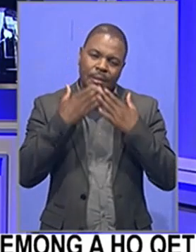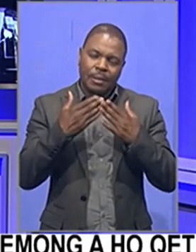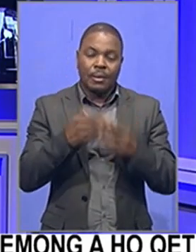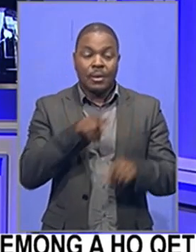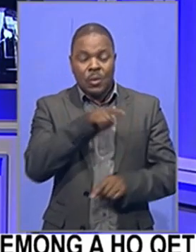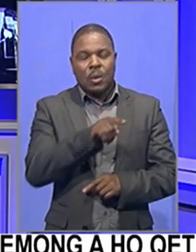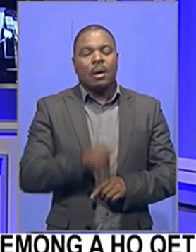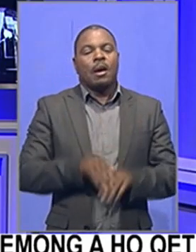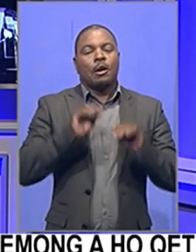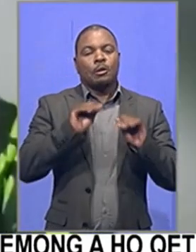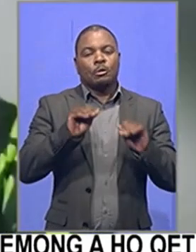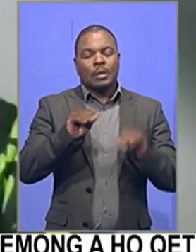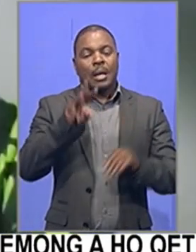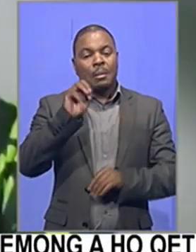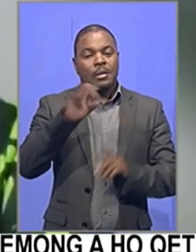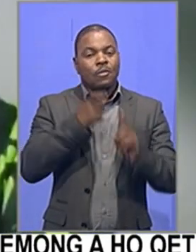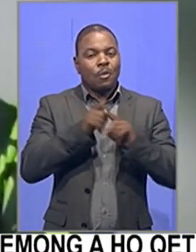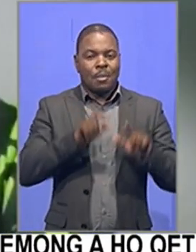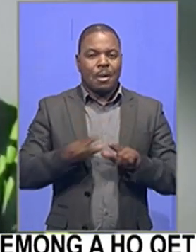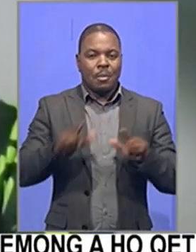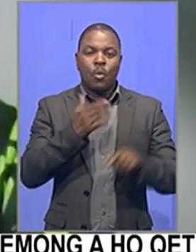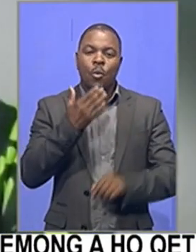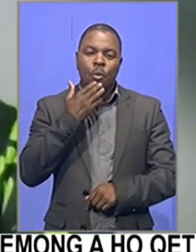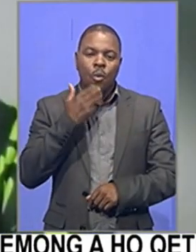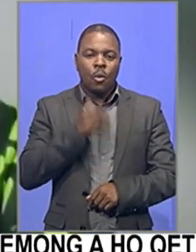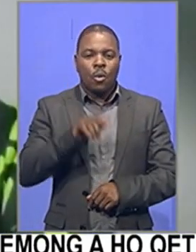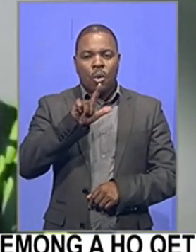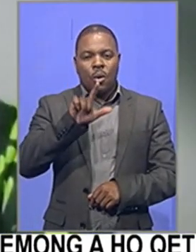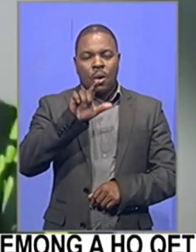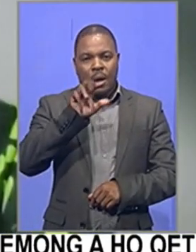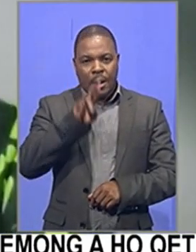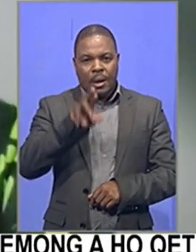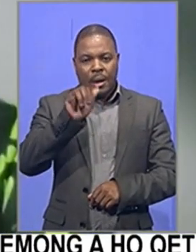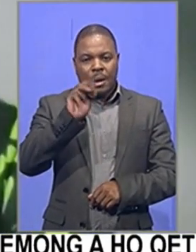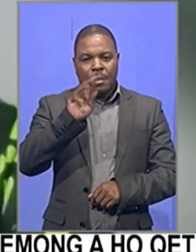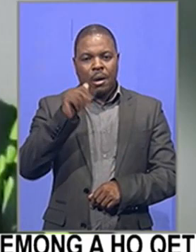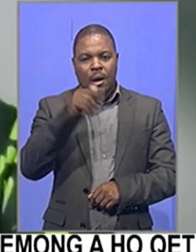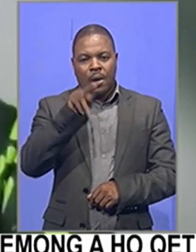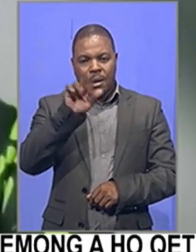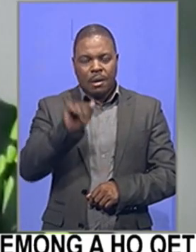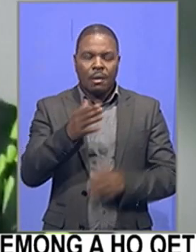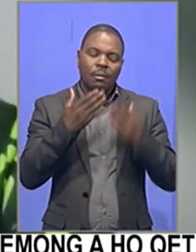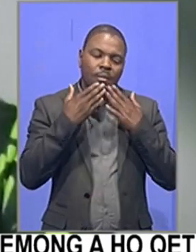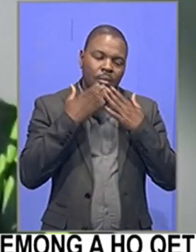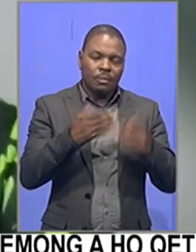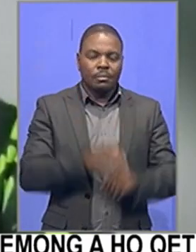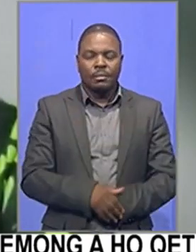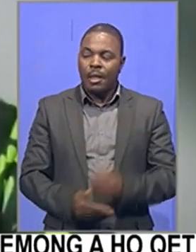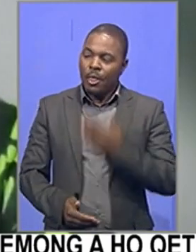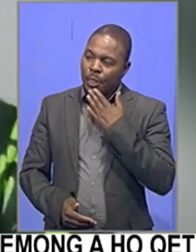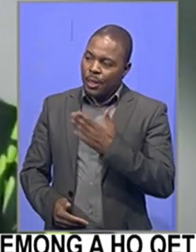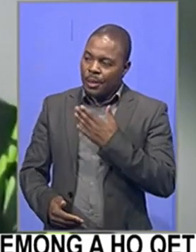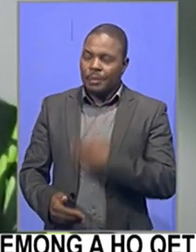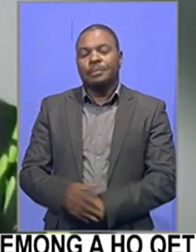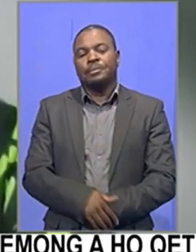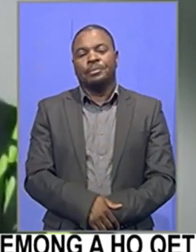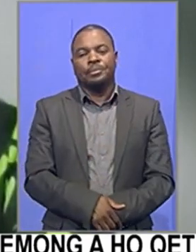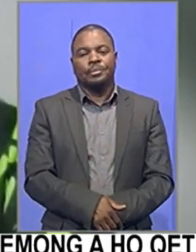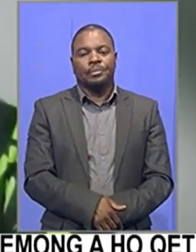muhiki letona la tuto provinsiali mpopo mema hungo lerule rama kanya haralebo we rani ralelebo uga